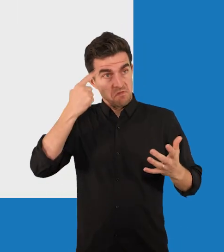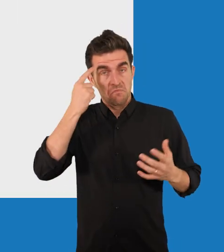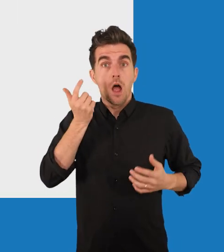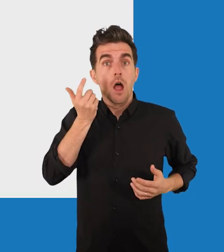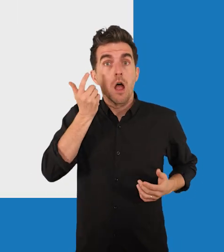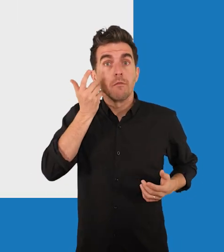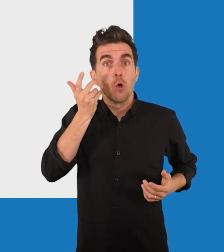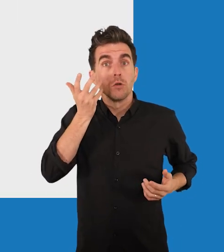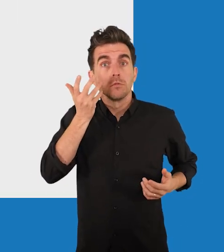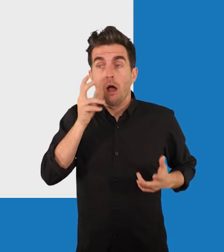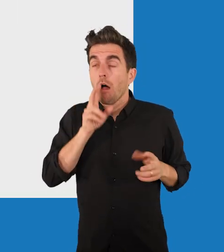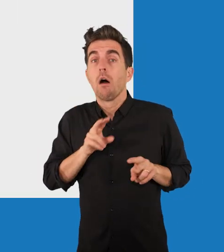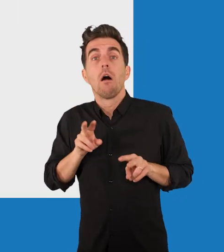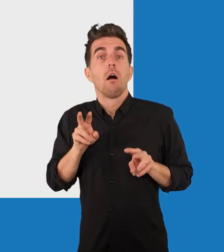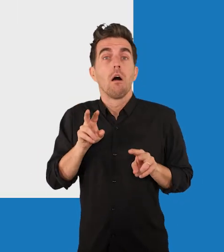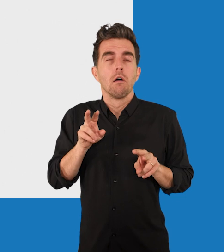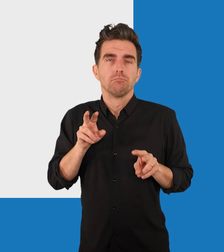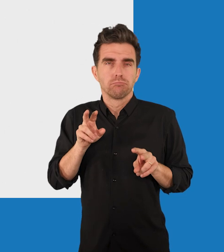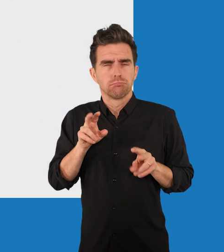So if I look towards the future,